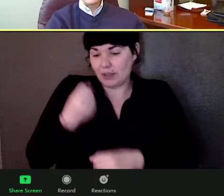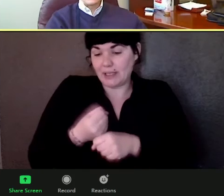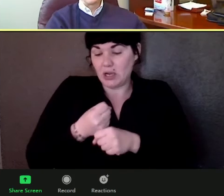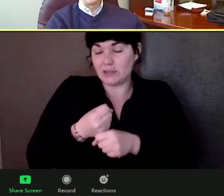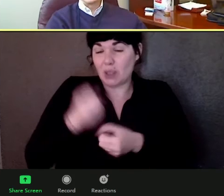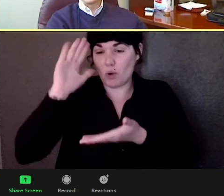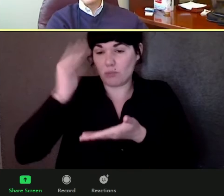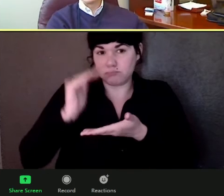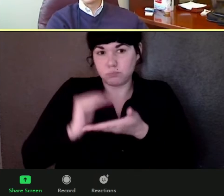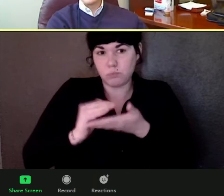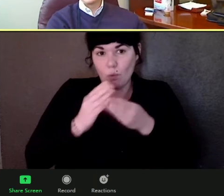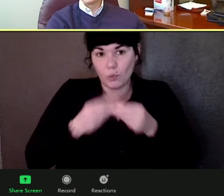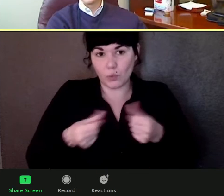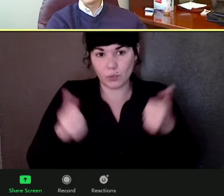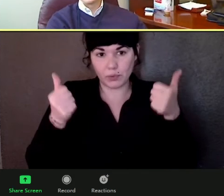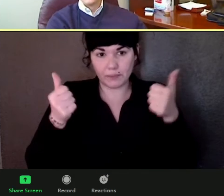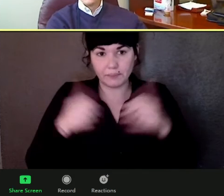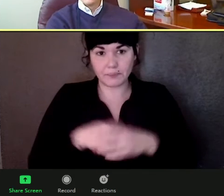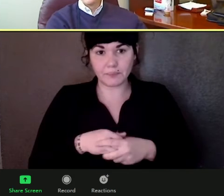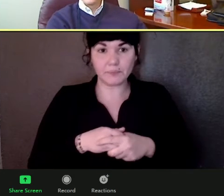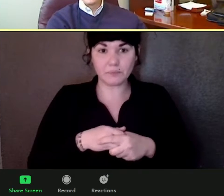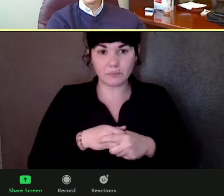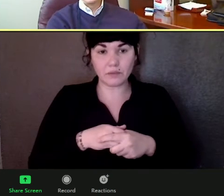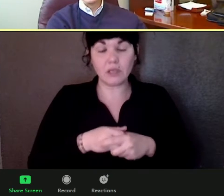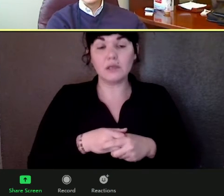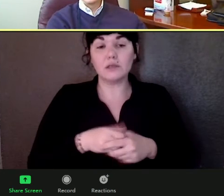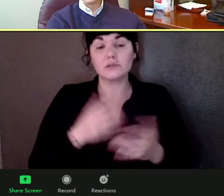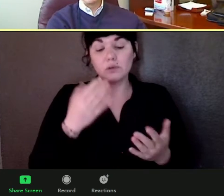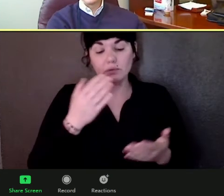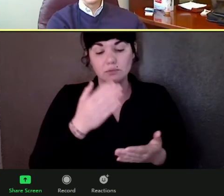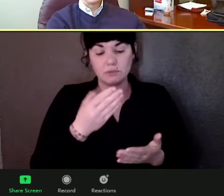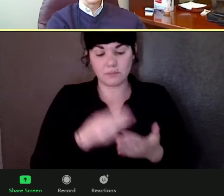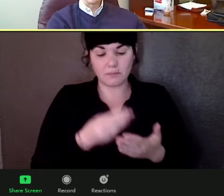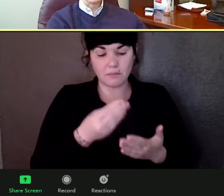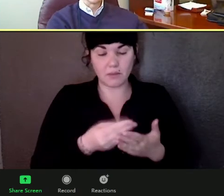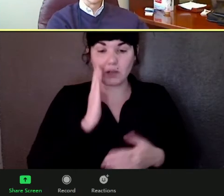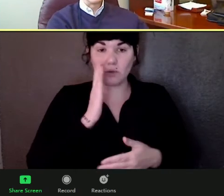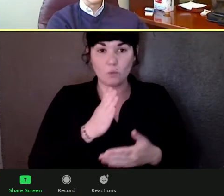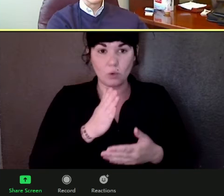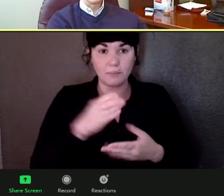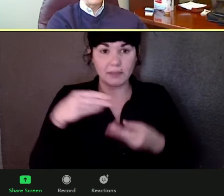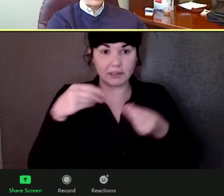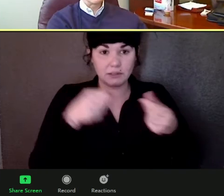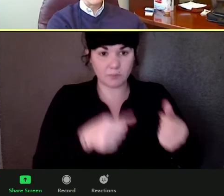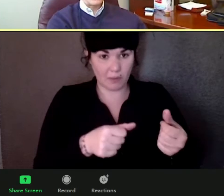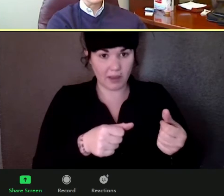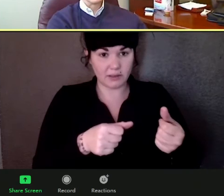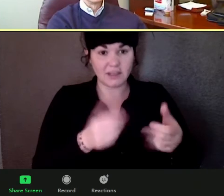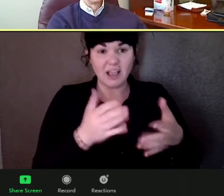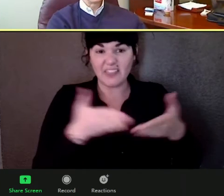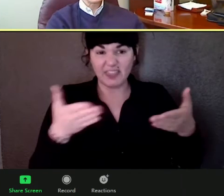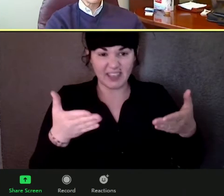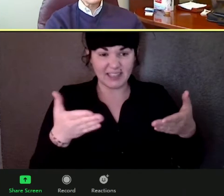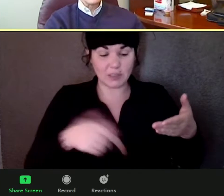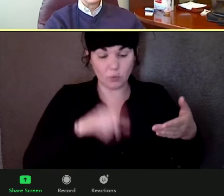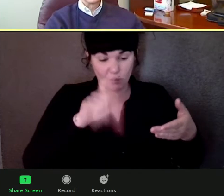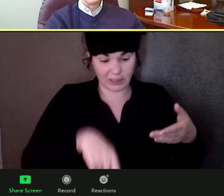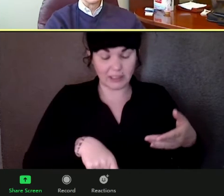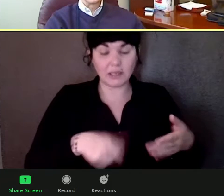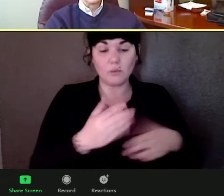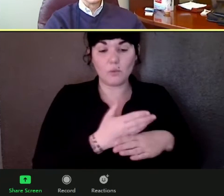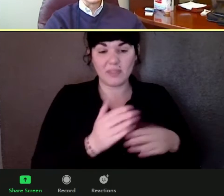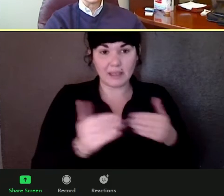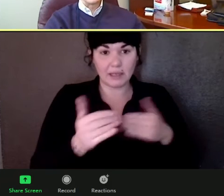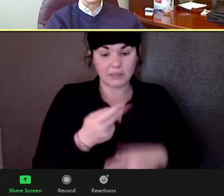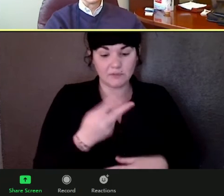the money on one-time expenditures over the next few years because they know that money won't be there after that. And